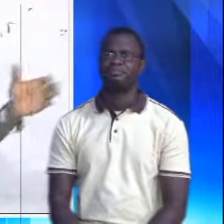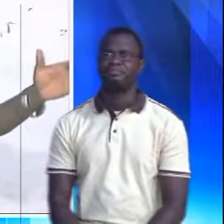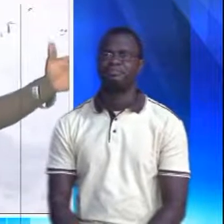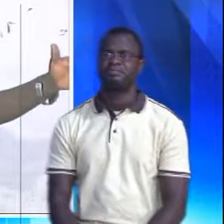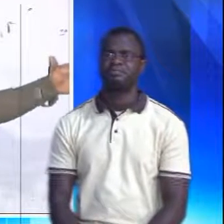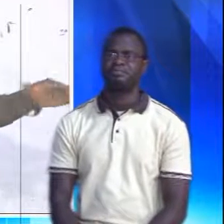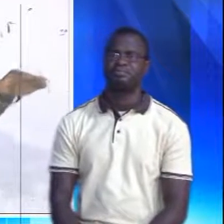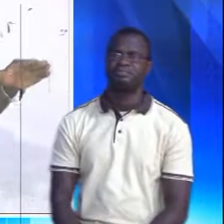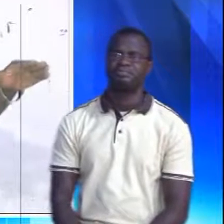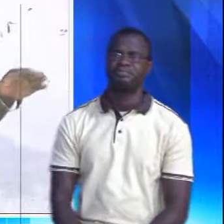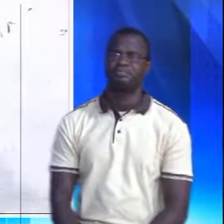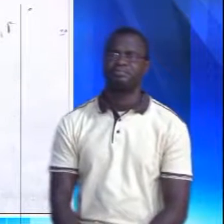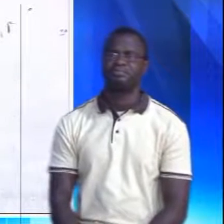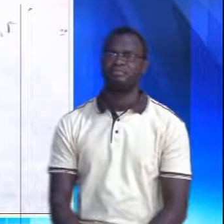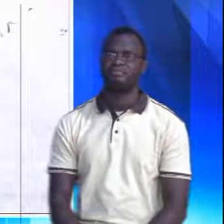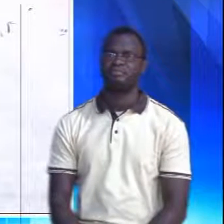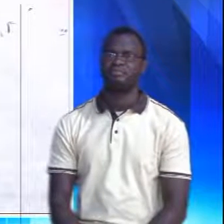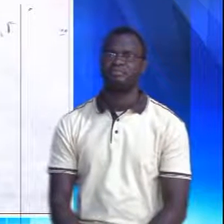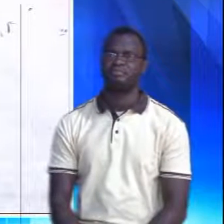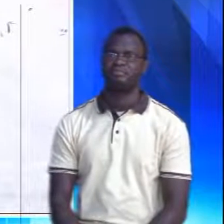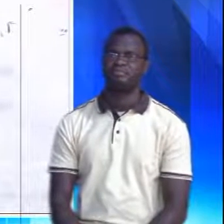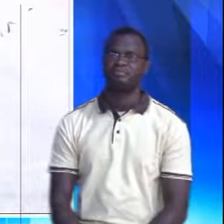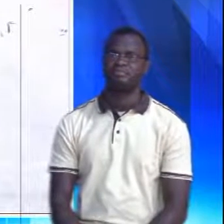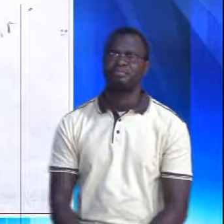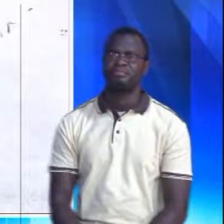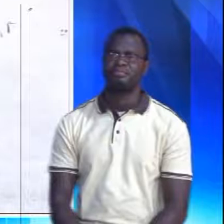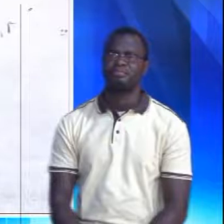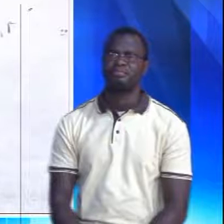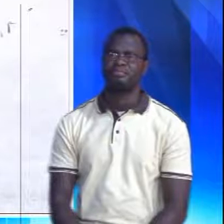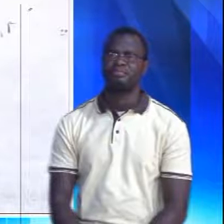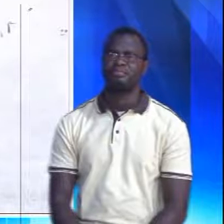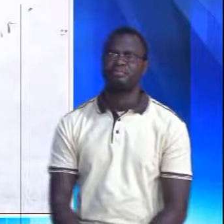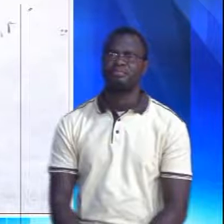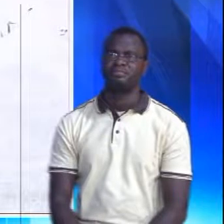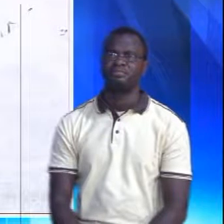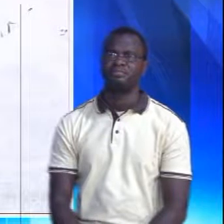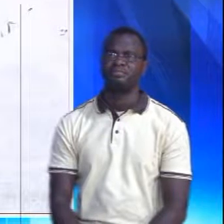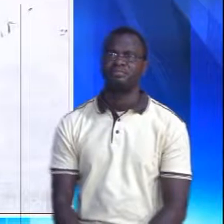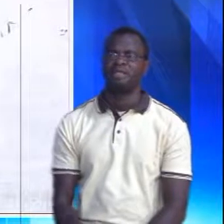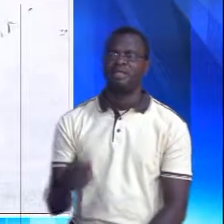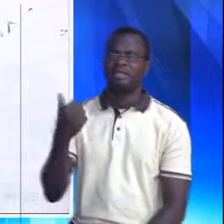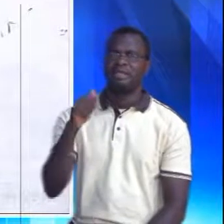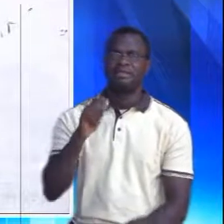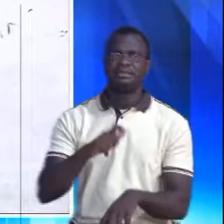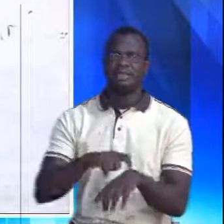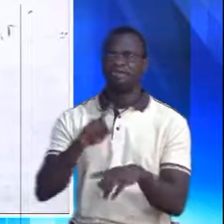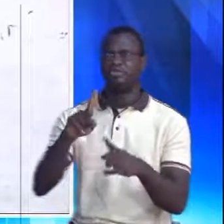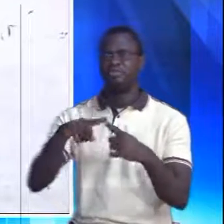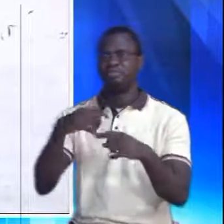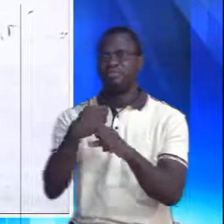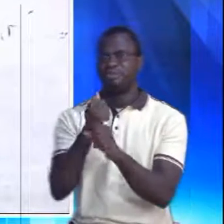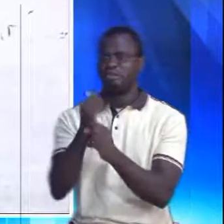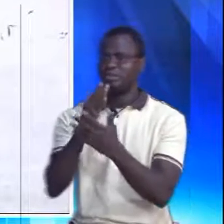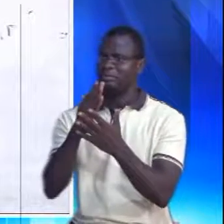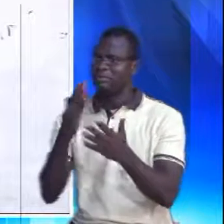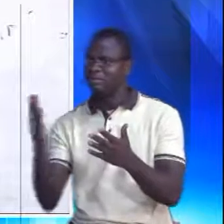to construct that road, what it is that all those houses that are very close to the road, without minding whether it